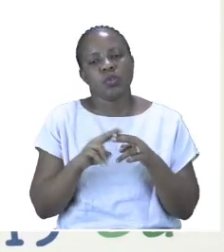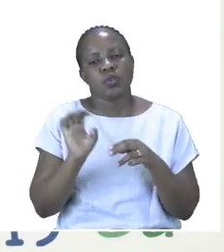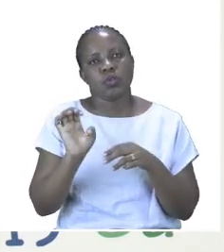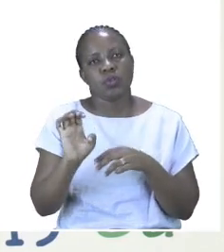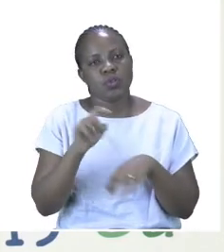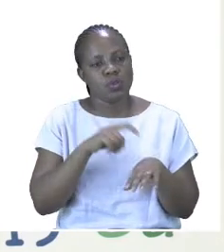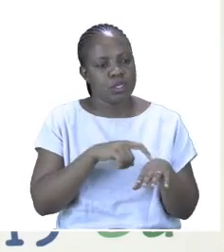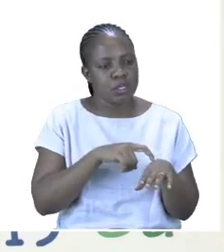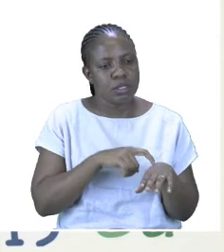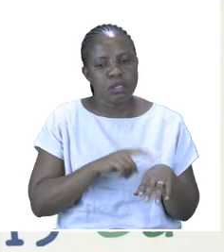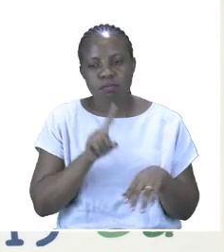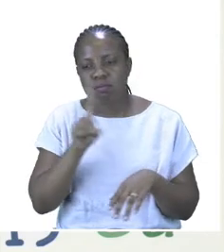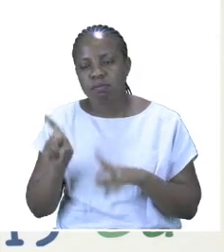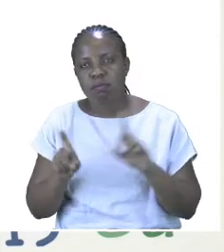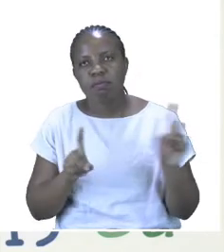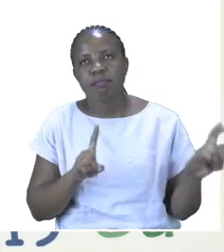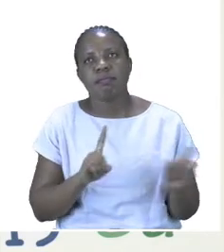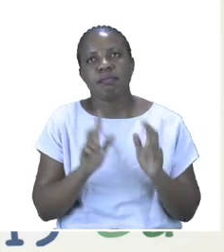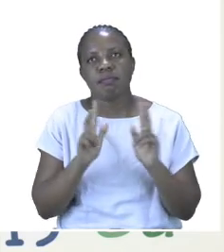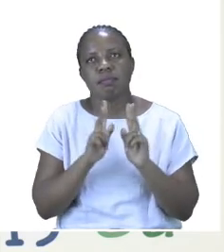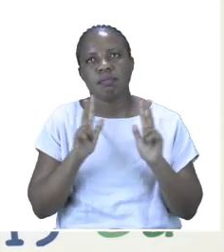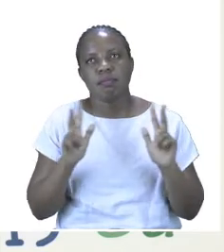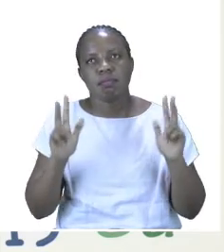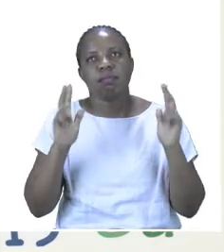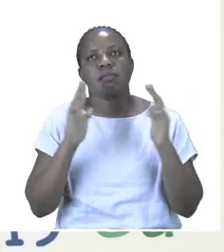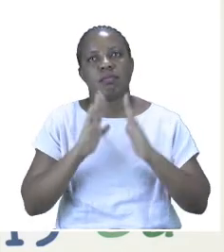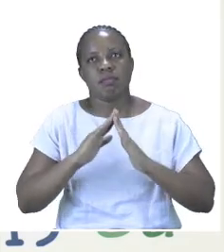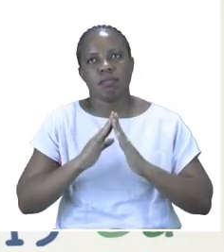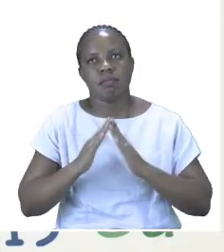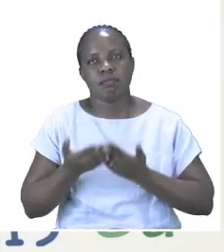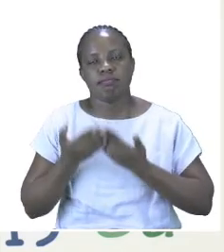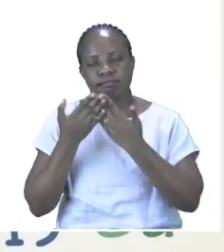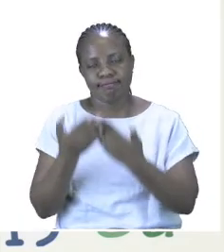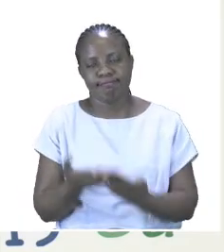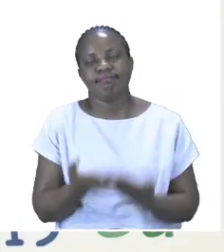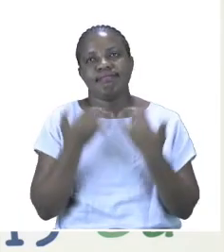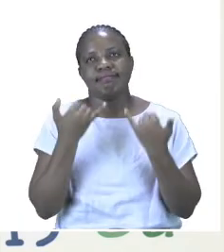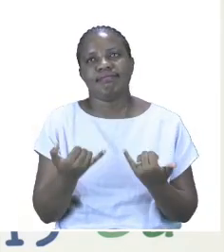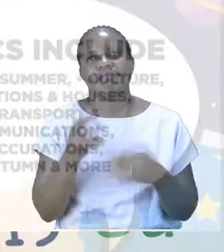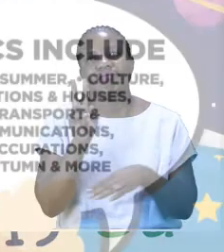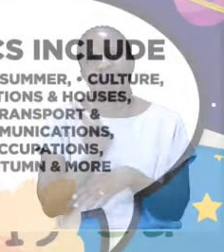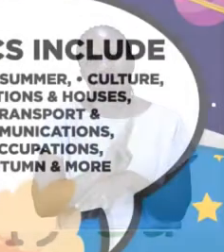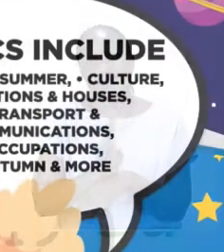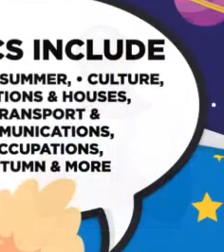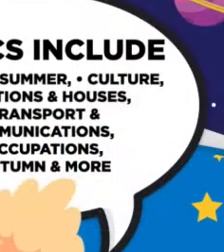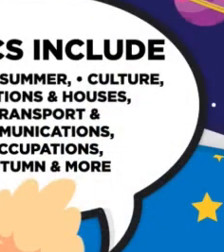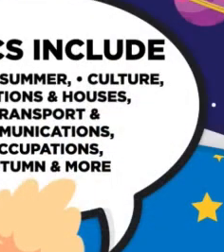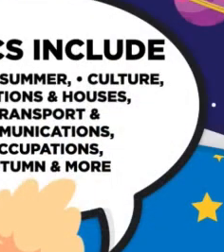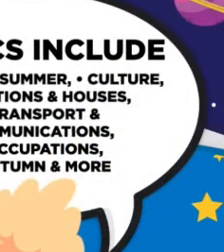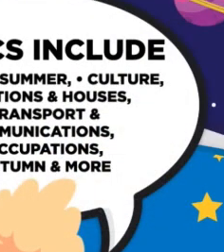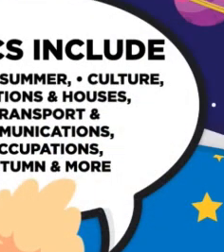people at home to help you, and I will see you just now after our commercial break. Do you